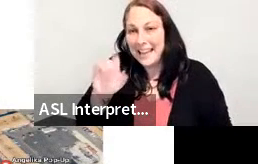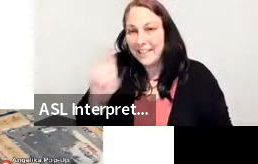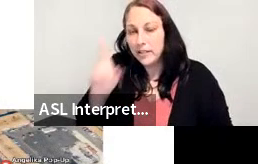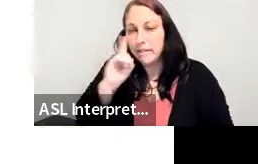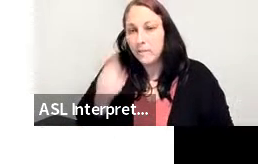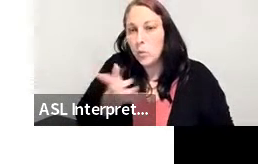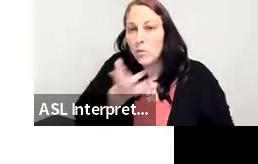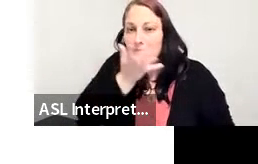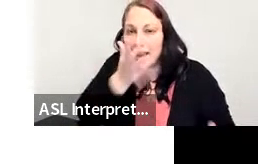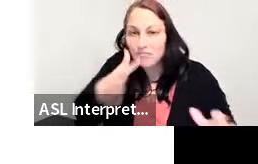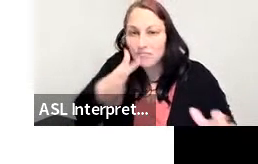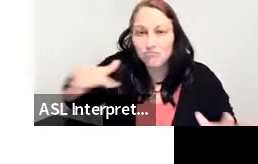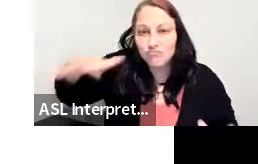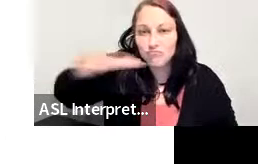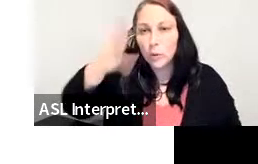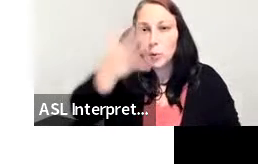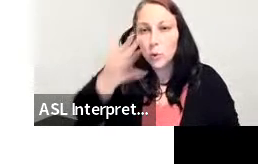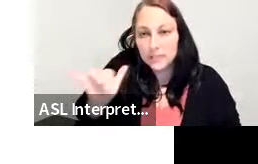So let me get started.